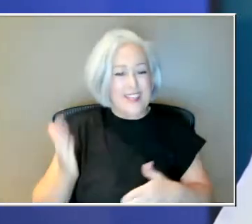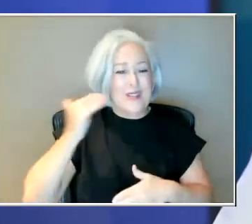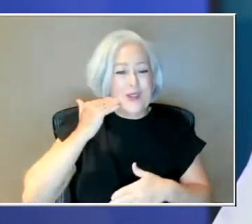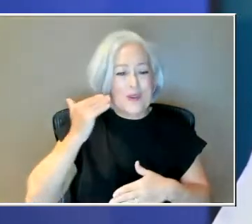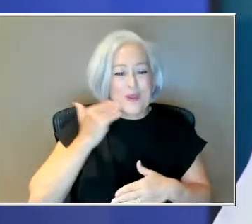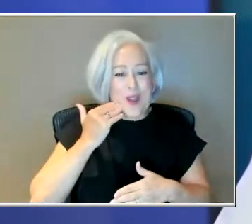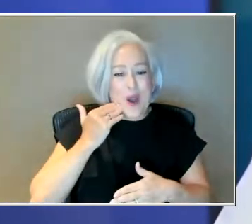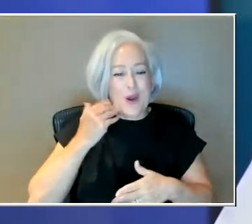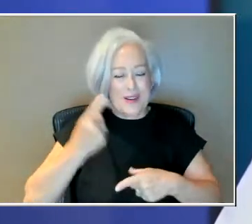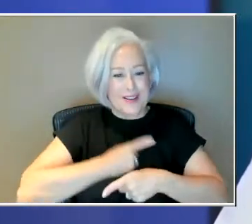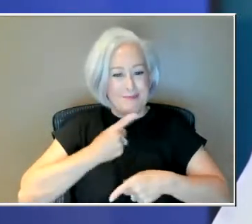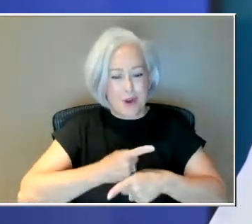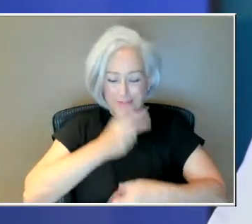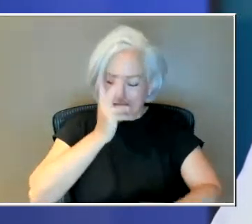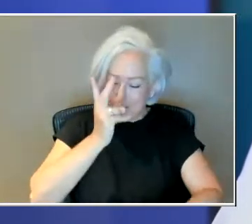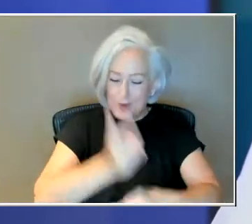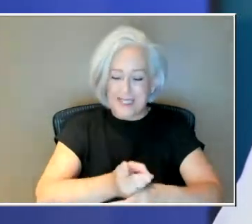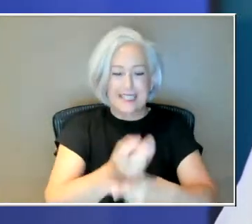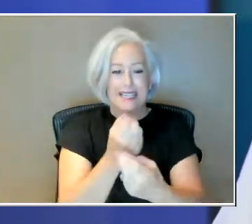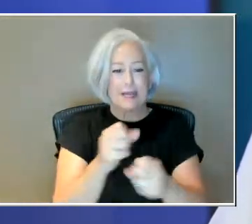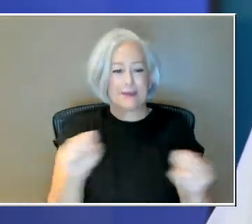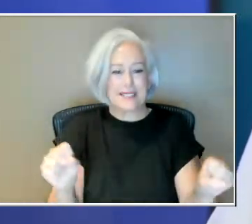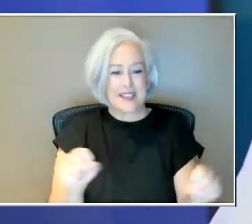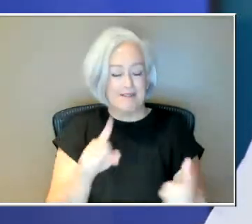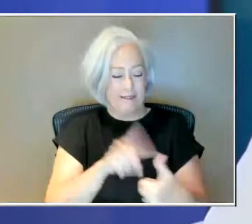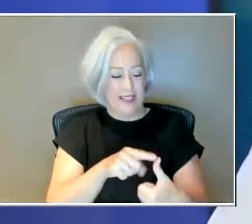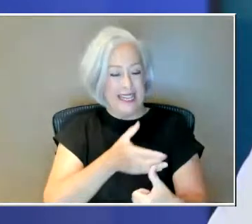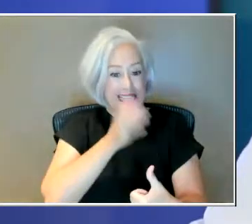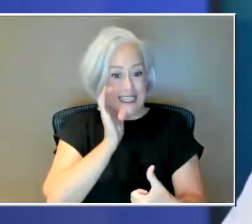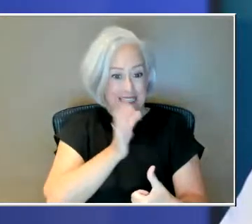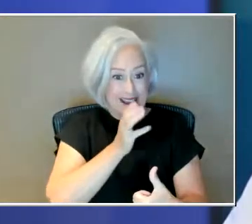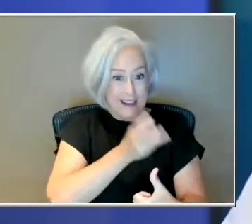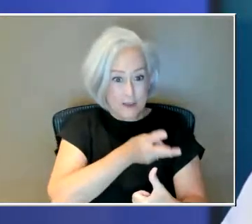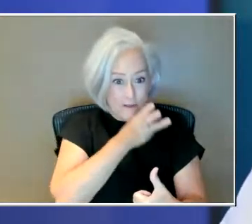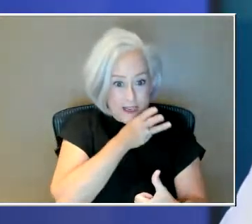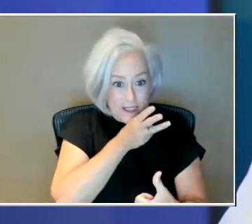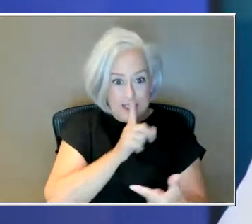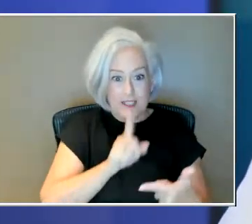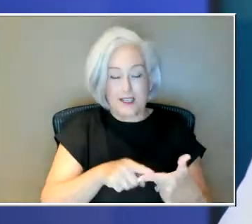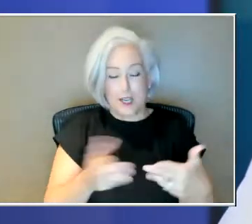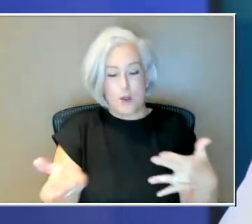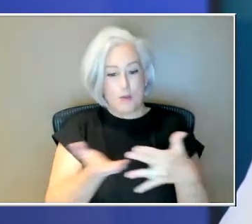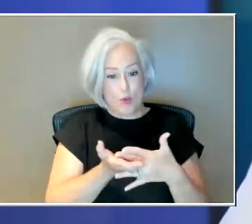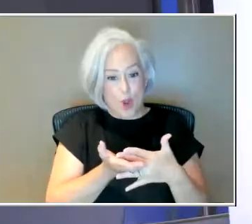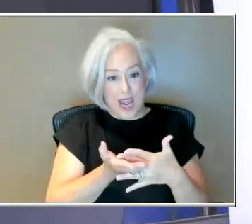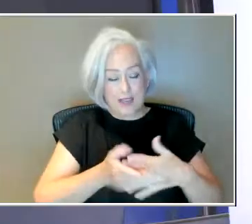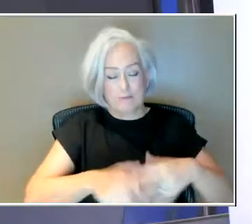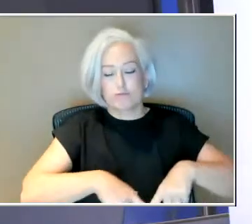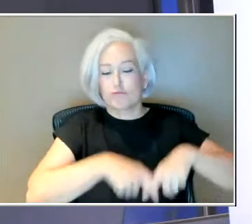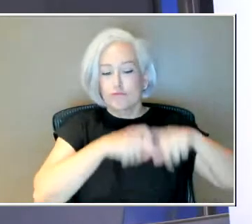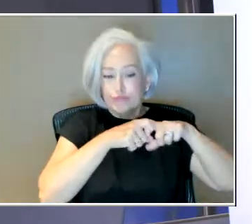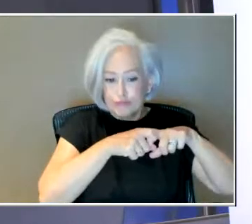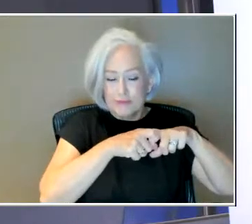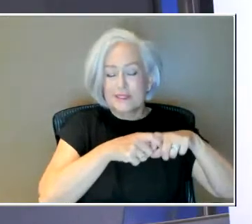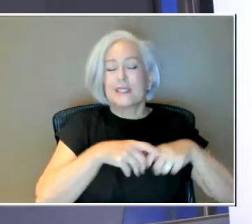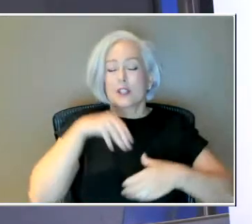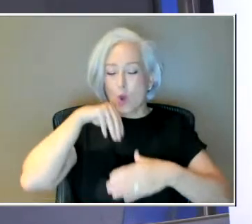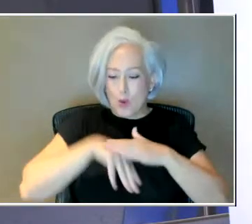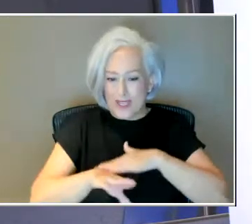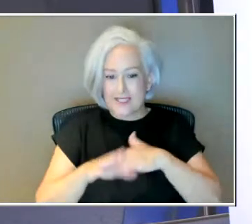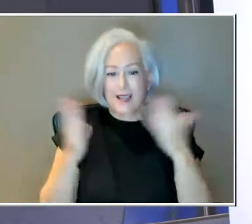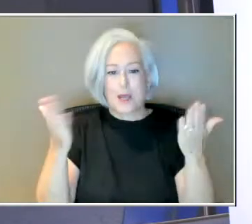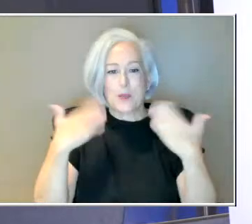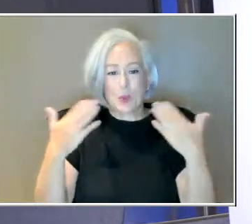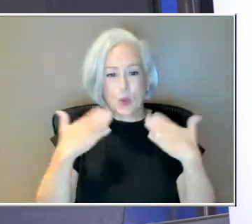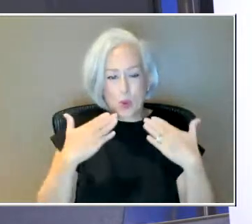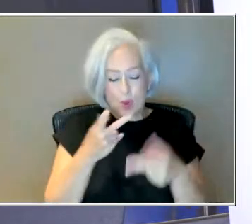keep us safe, right? So that's hydration, and that's taking breaks, going inside and listening to our bodies. I love what you said. Take care of yourselves and take care of each other. Be